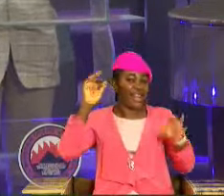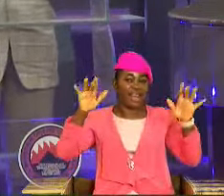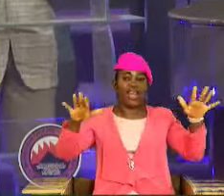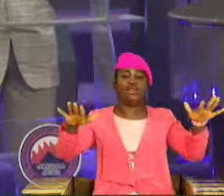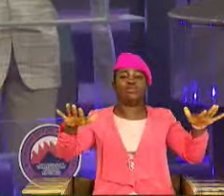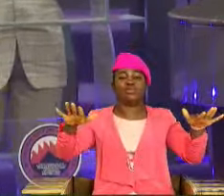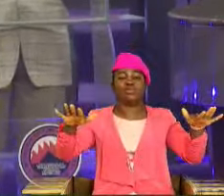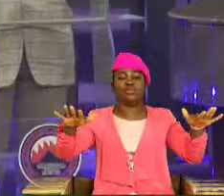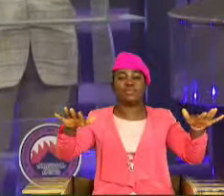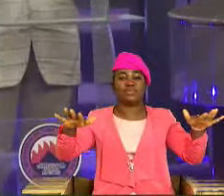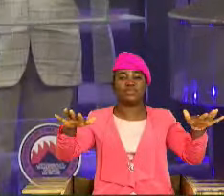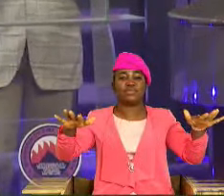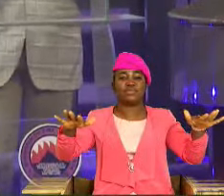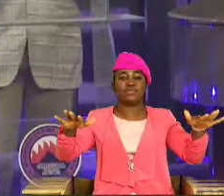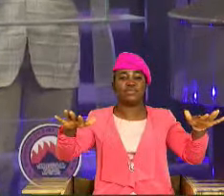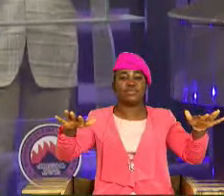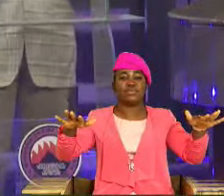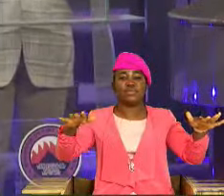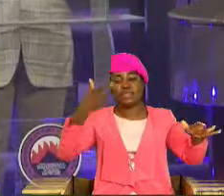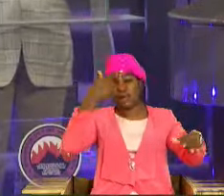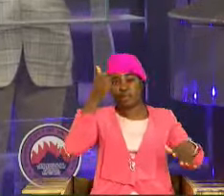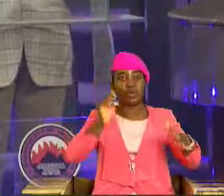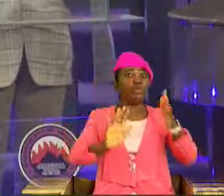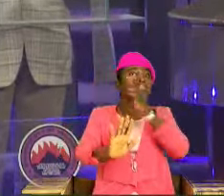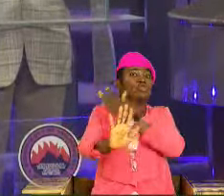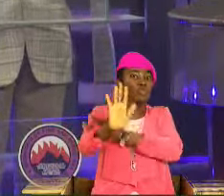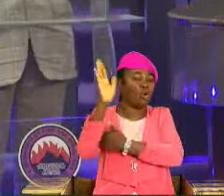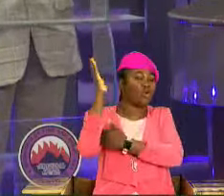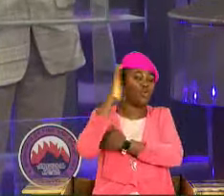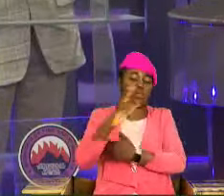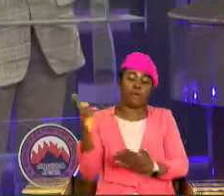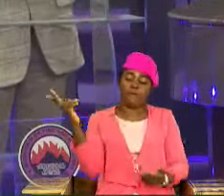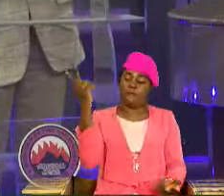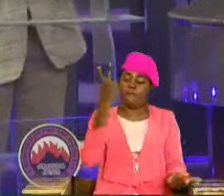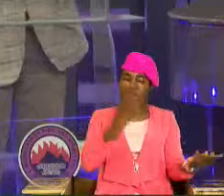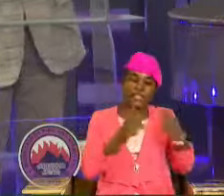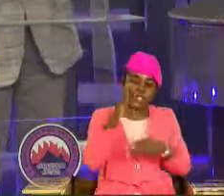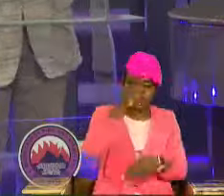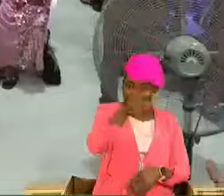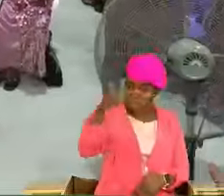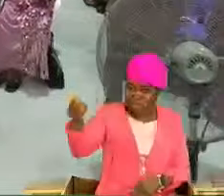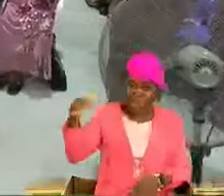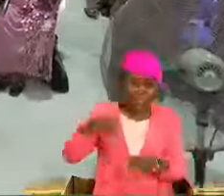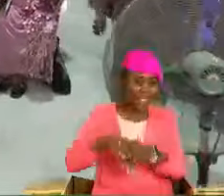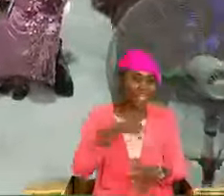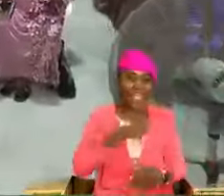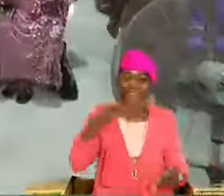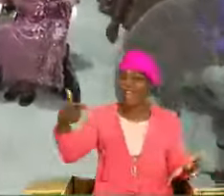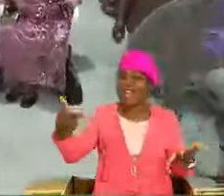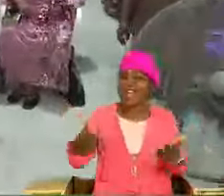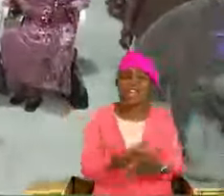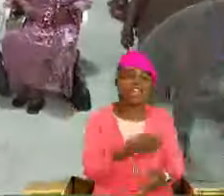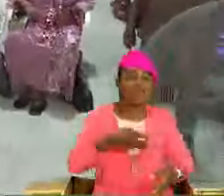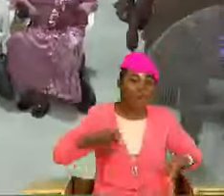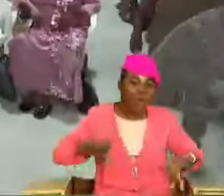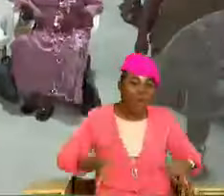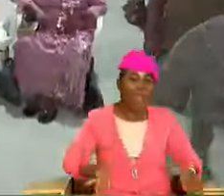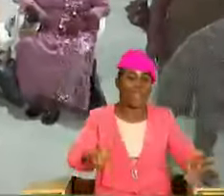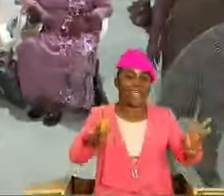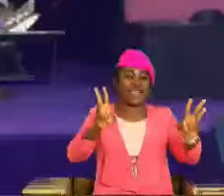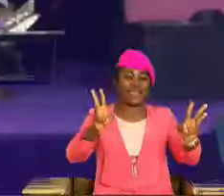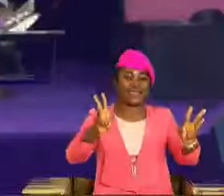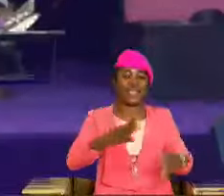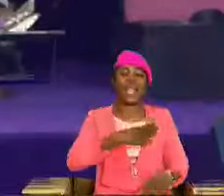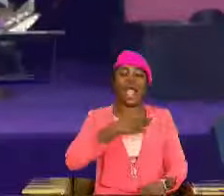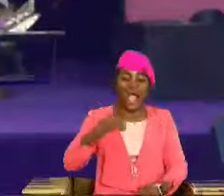clear because God is going to visit you in a new way and you are going to